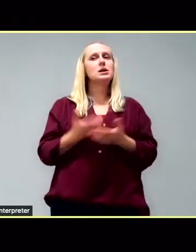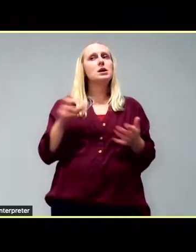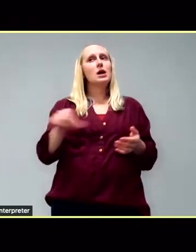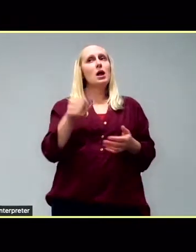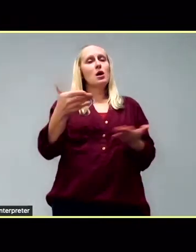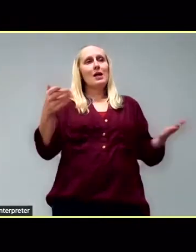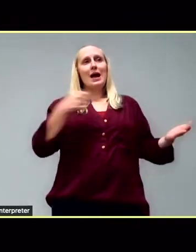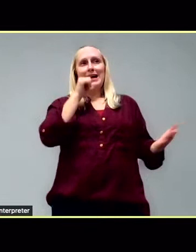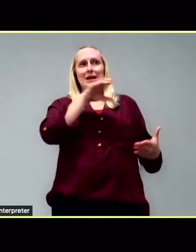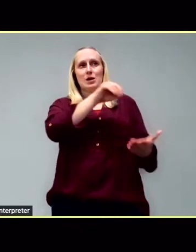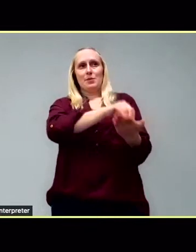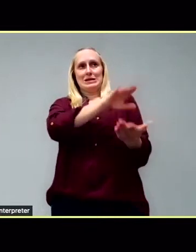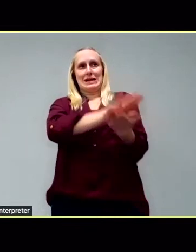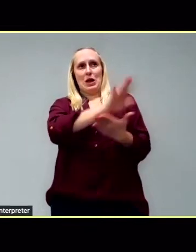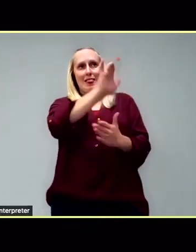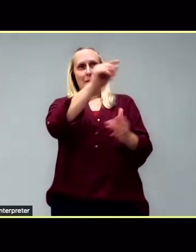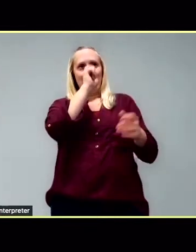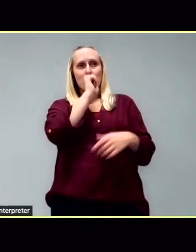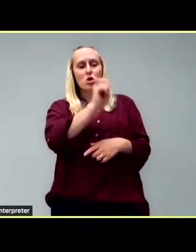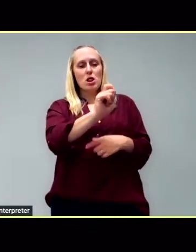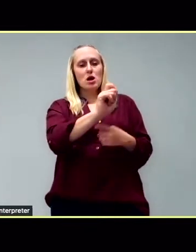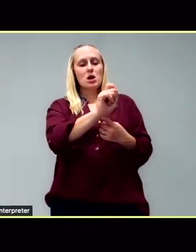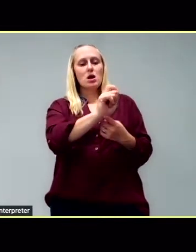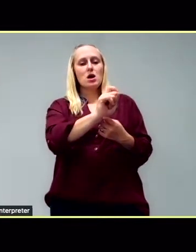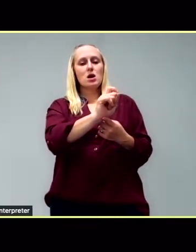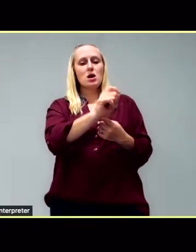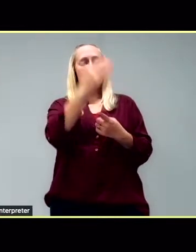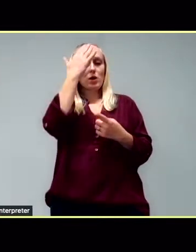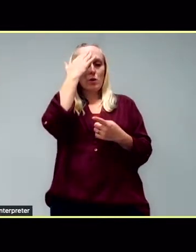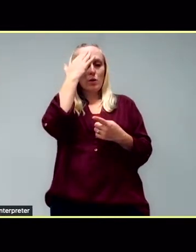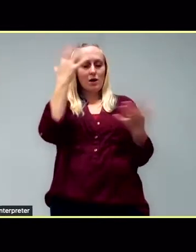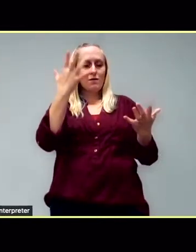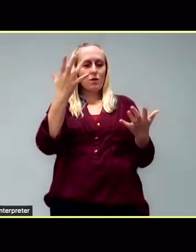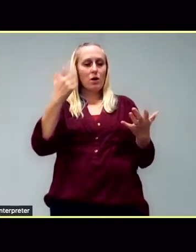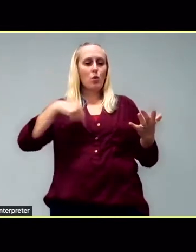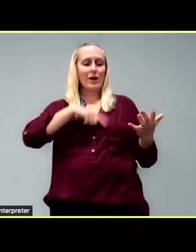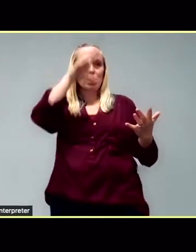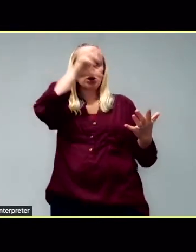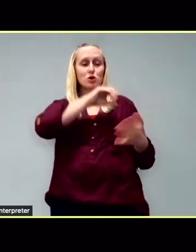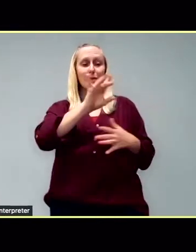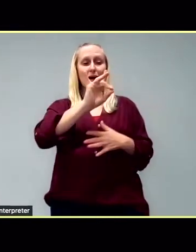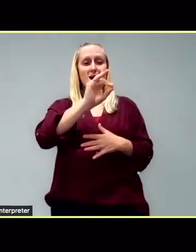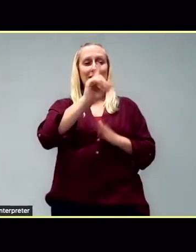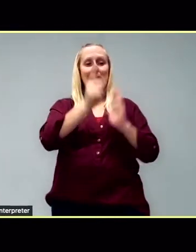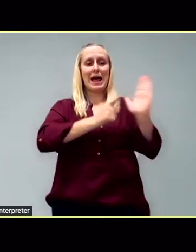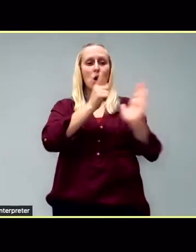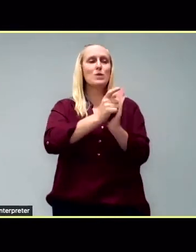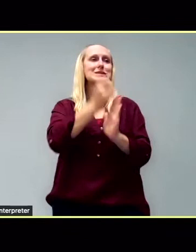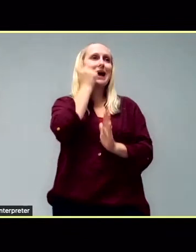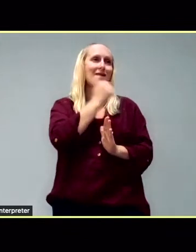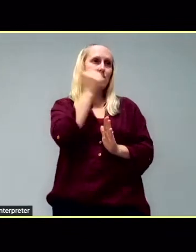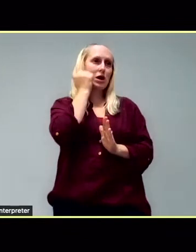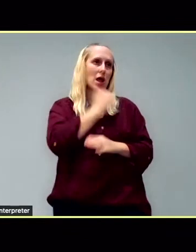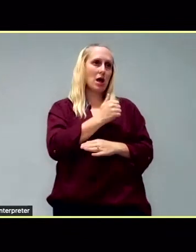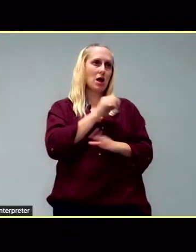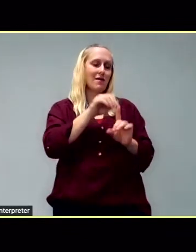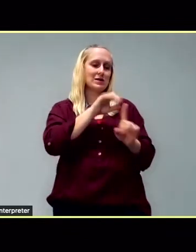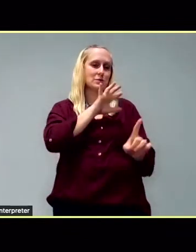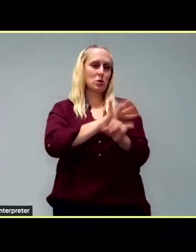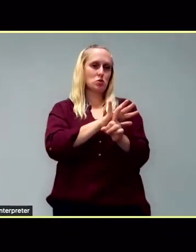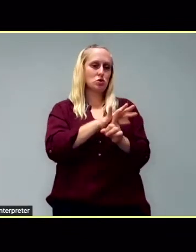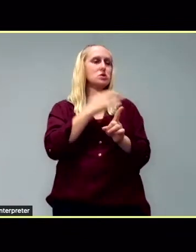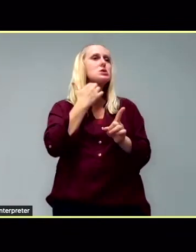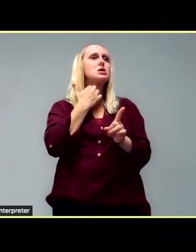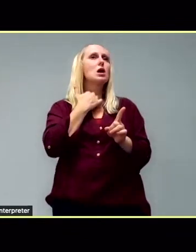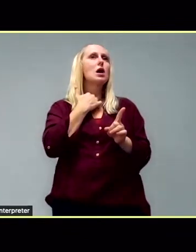put in that bullet, but another thing to be aware of, is we also assumed 8 hours each day of exposure. And so you'd have